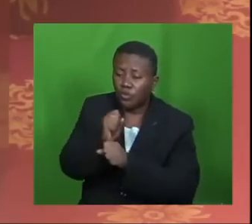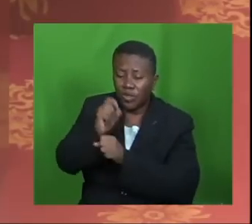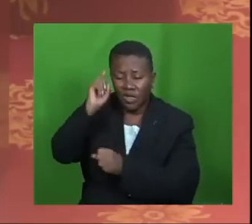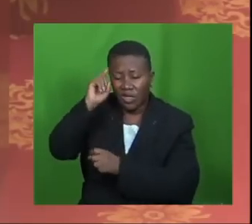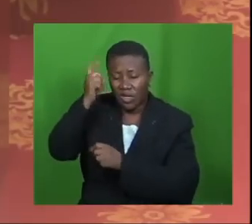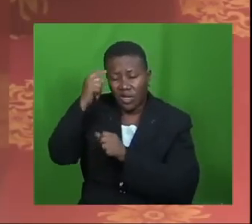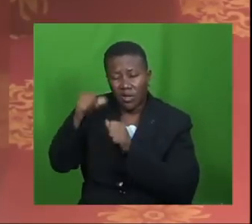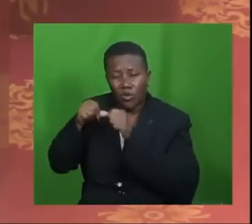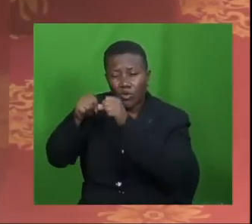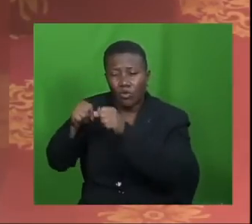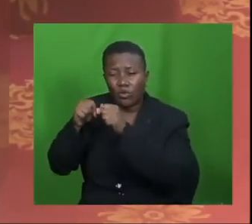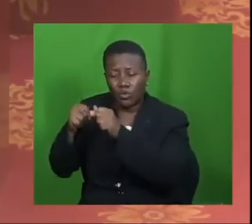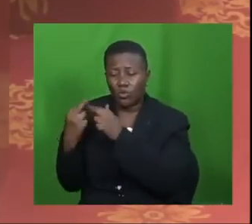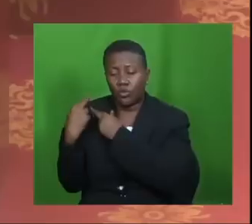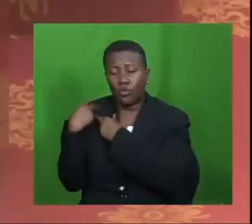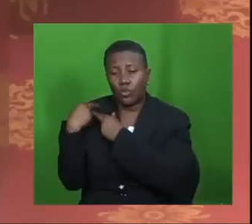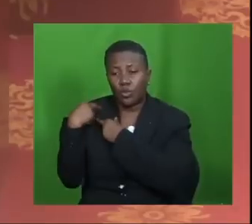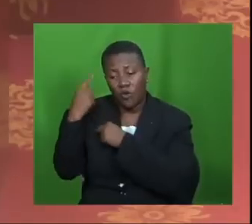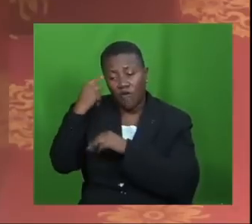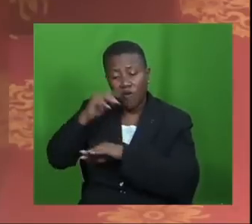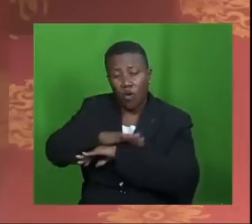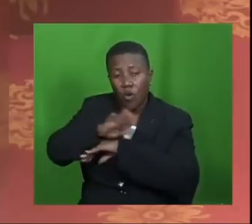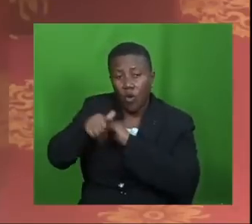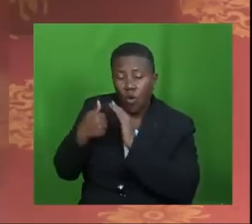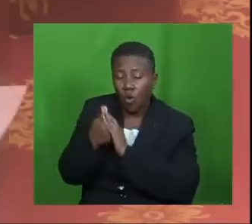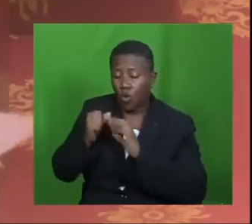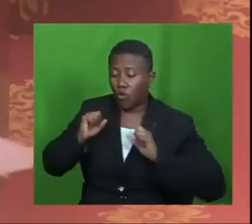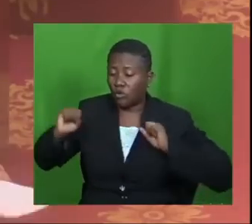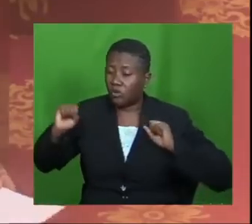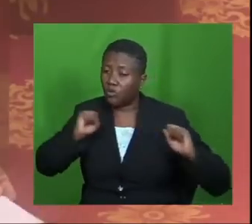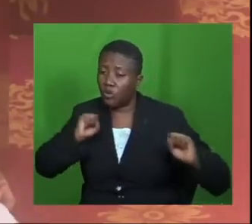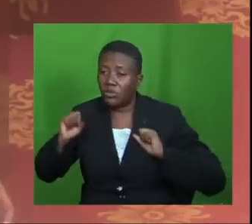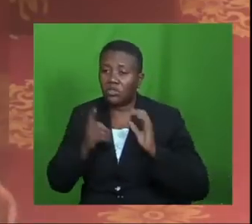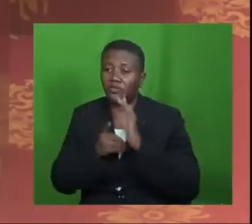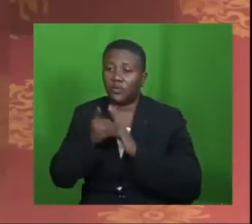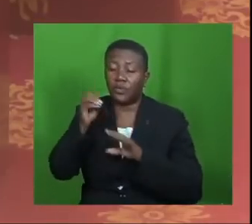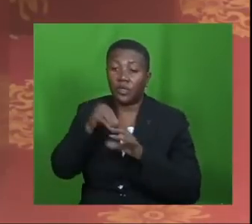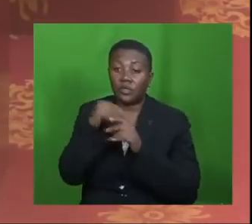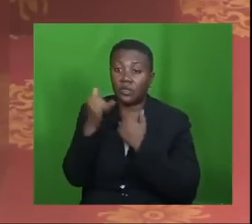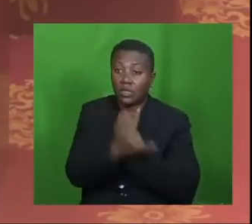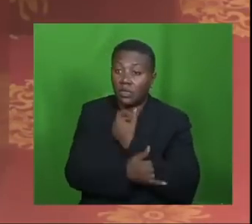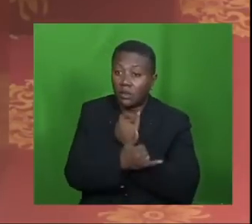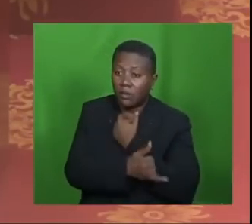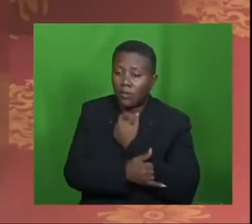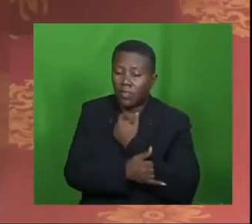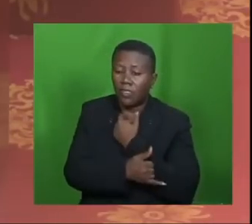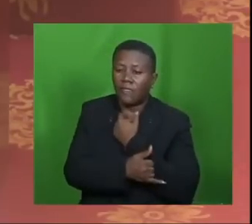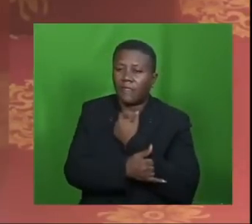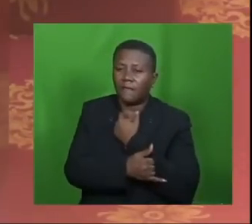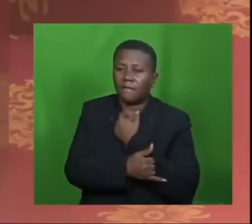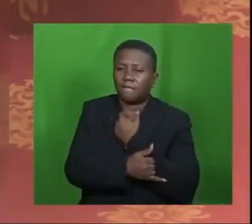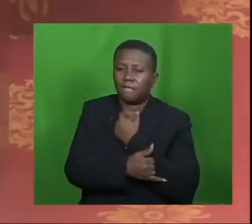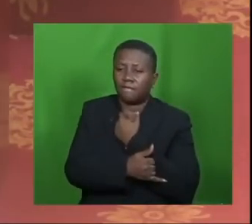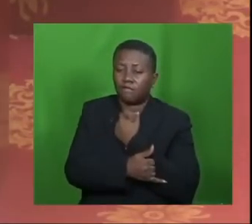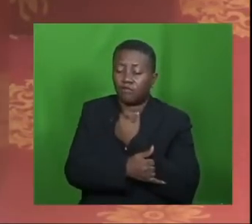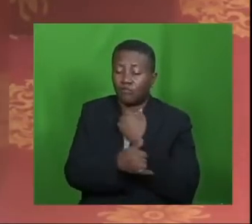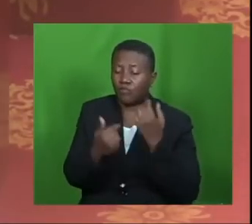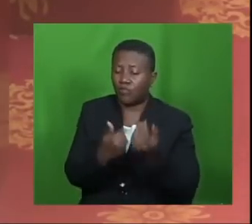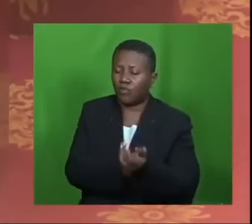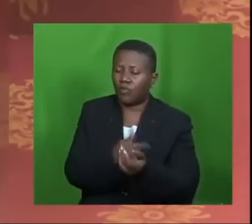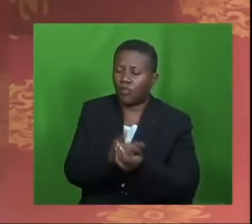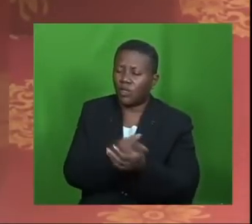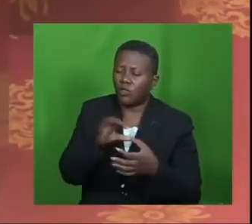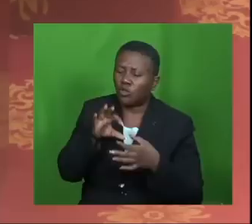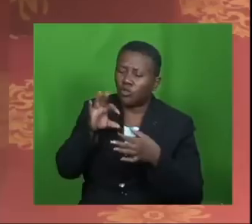responsibility towards all sporting development in the country. Pride of participation. Ghana was among the 32